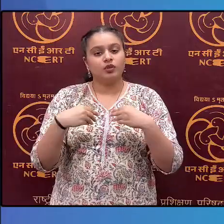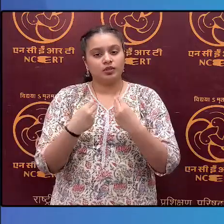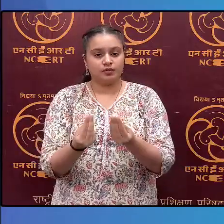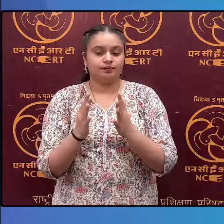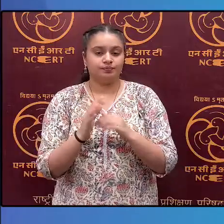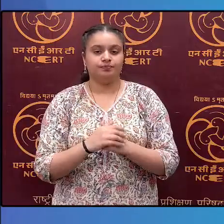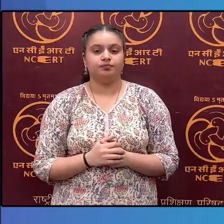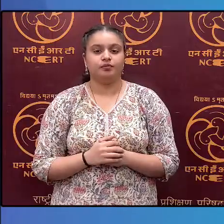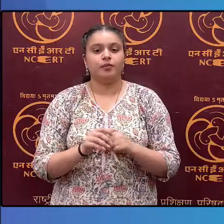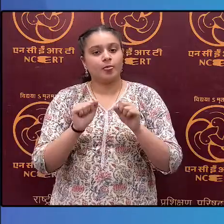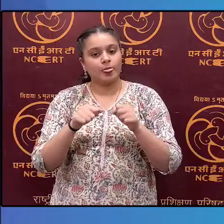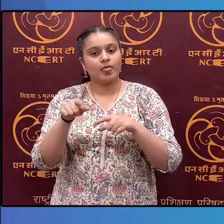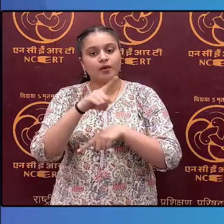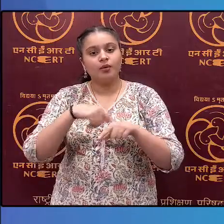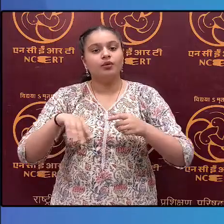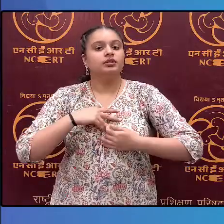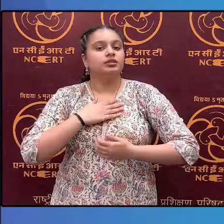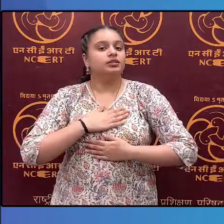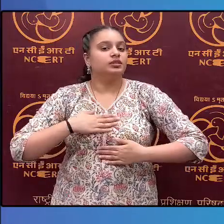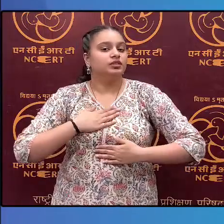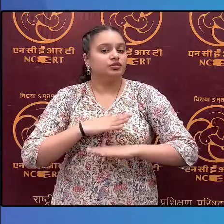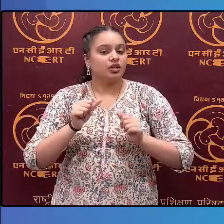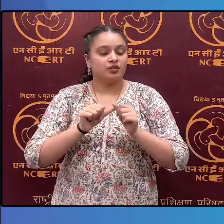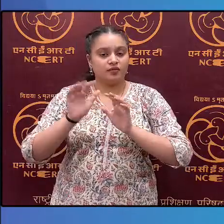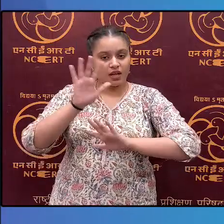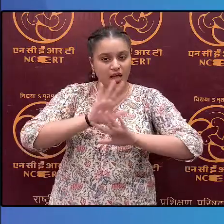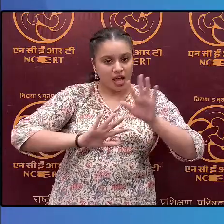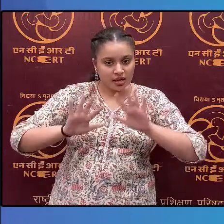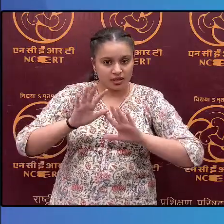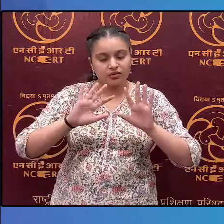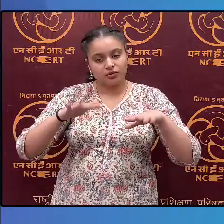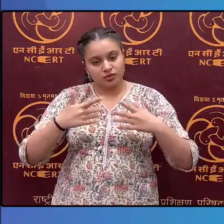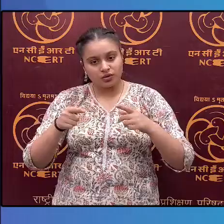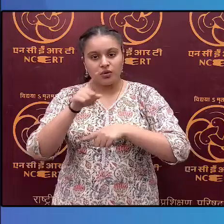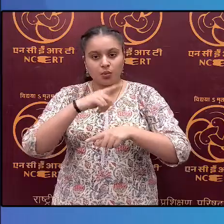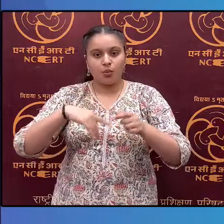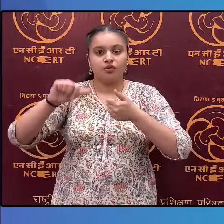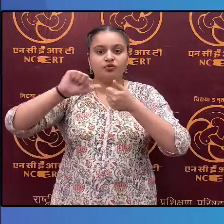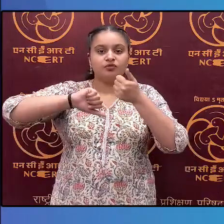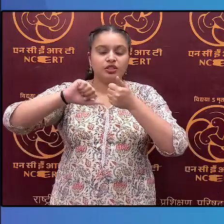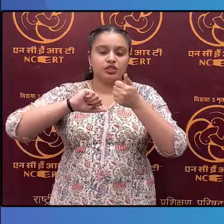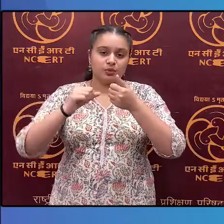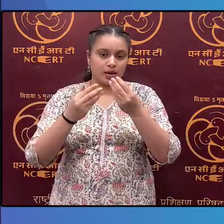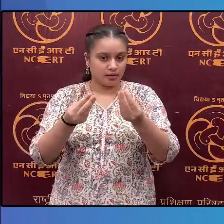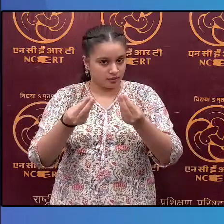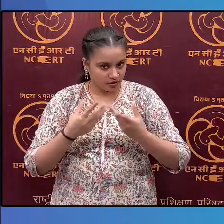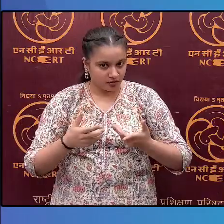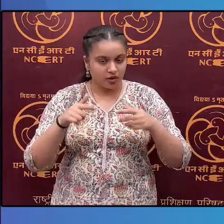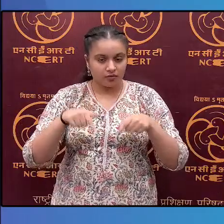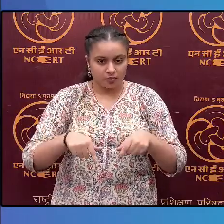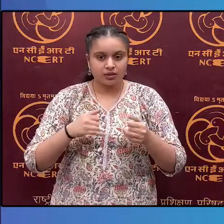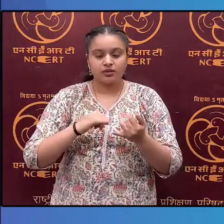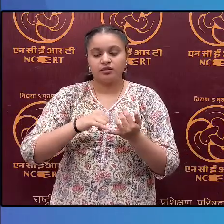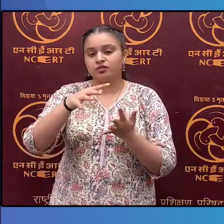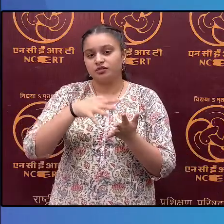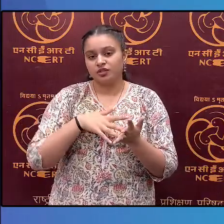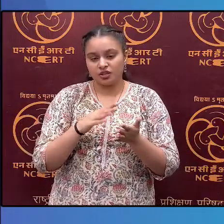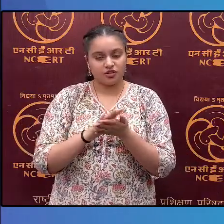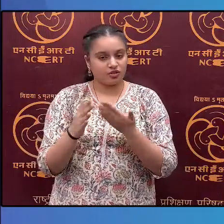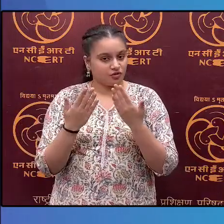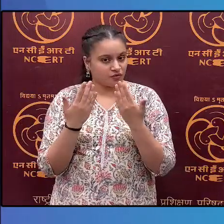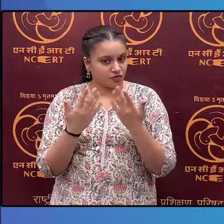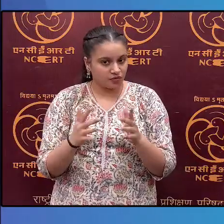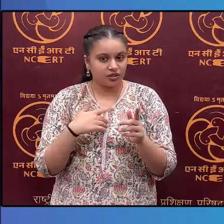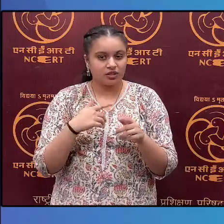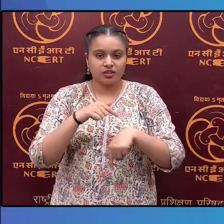And definitely you will enjoy all the activities, dear learner, and do let us know about your feedback as well. It's time for me to wrap up this session as we are